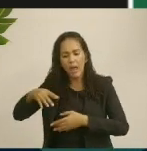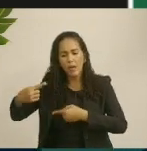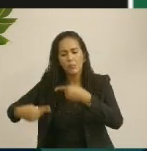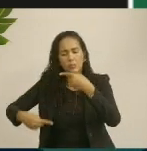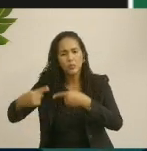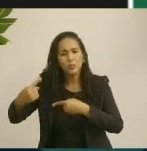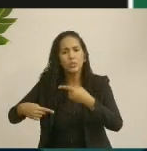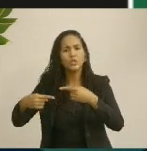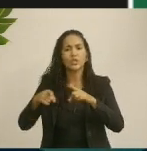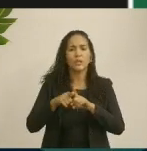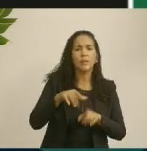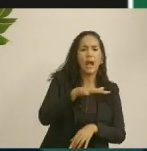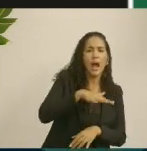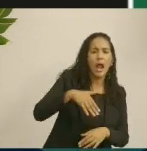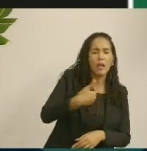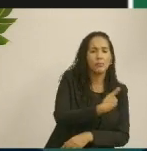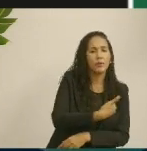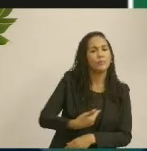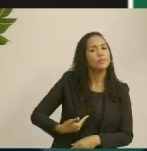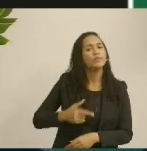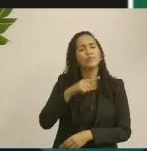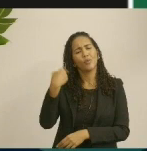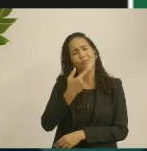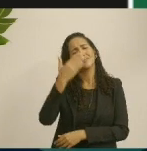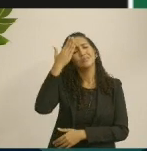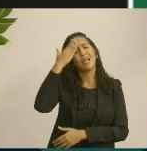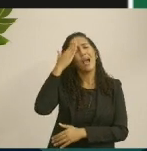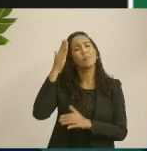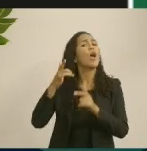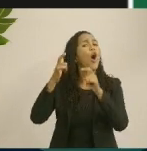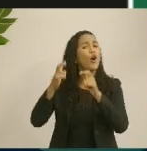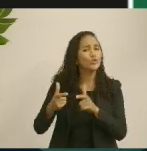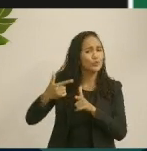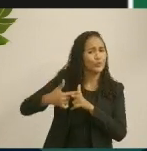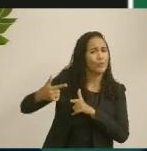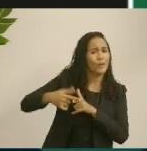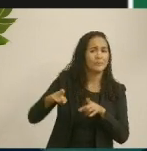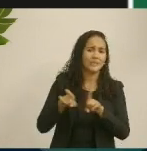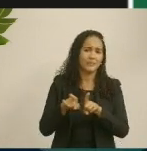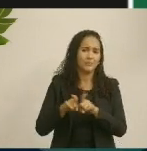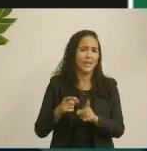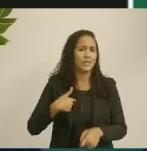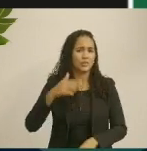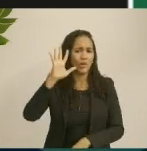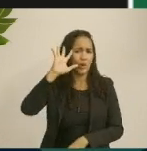solutions are. How do we build the will for this work? And Gianluca, you mentioned something here briefly about